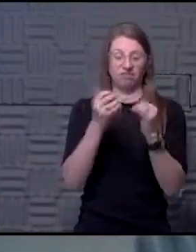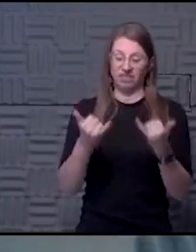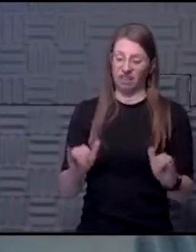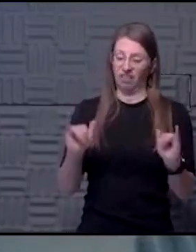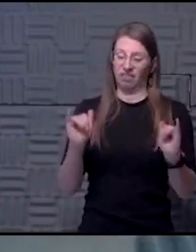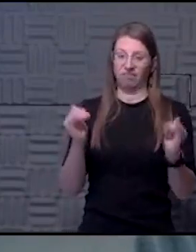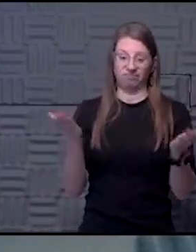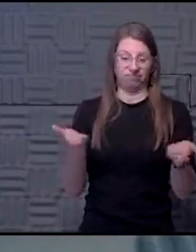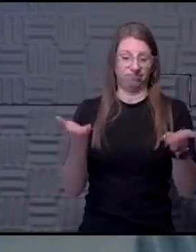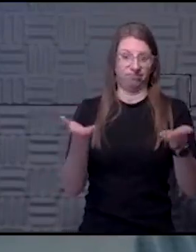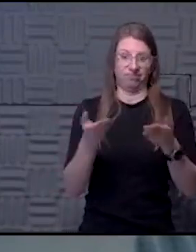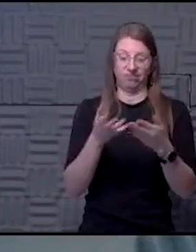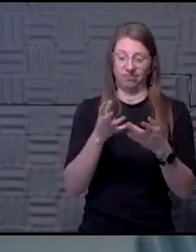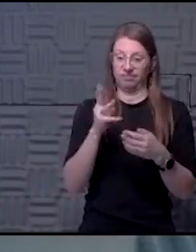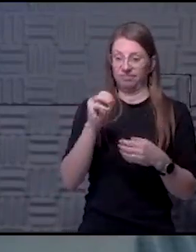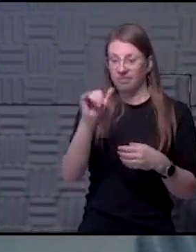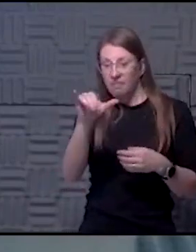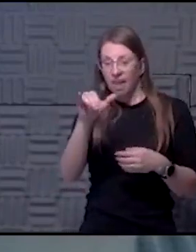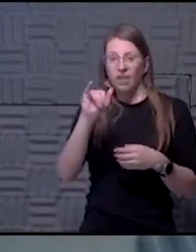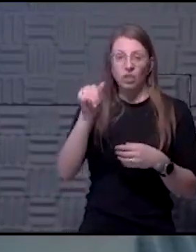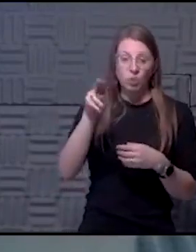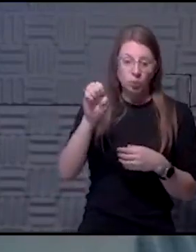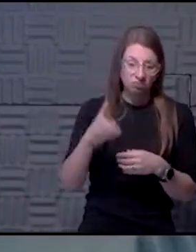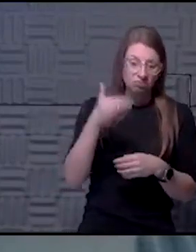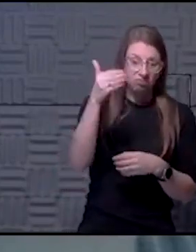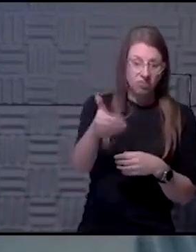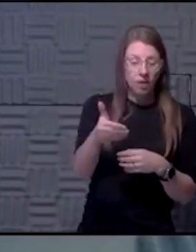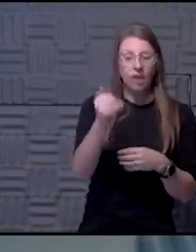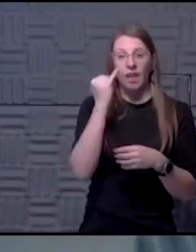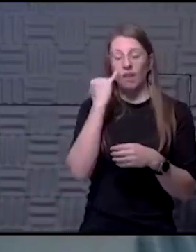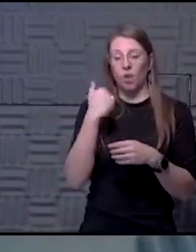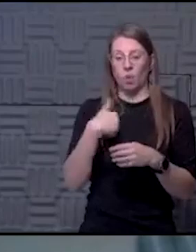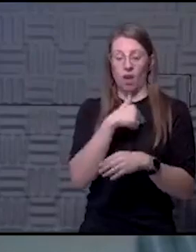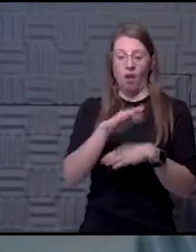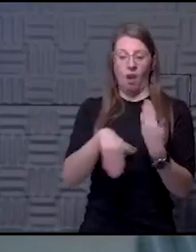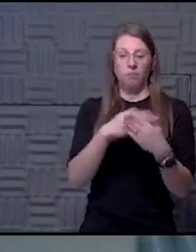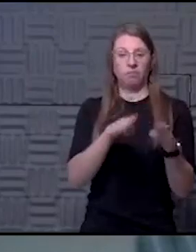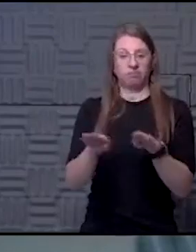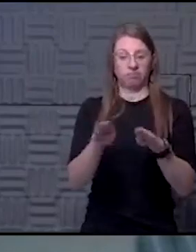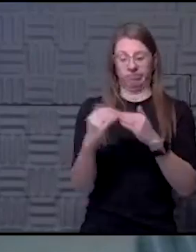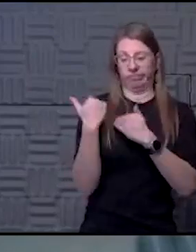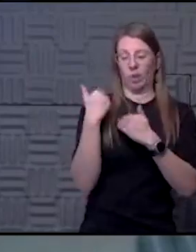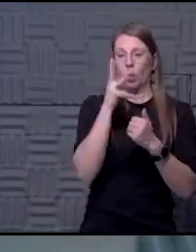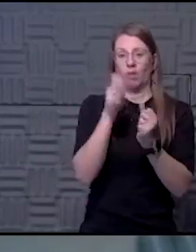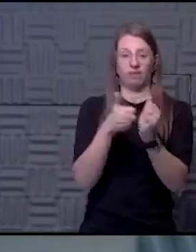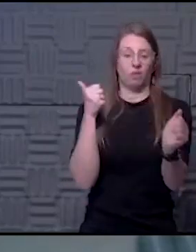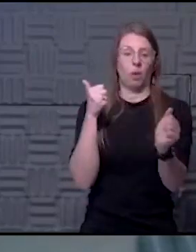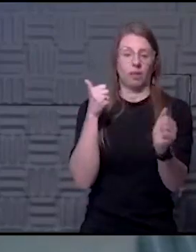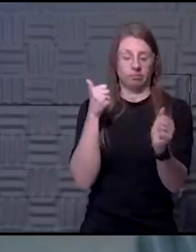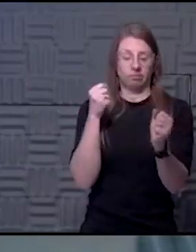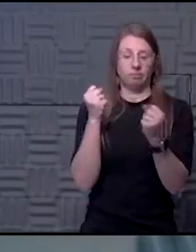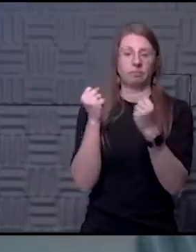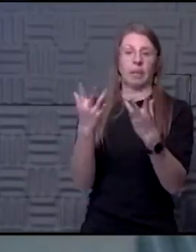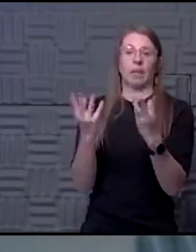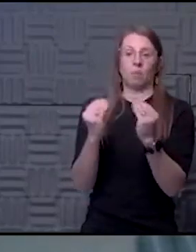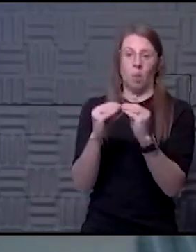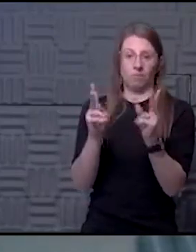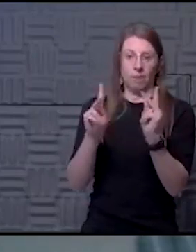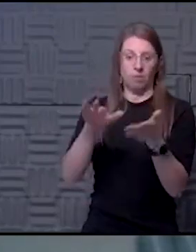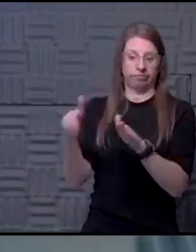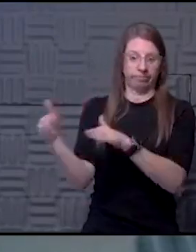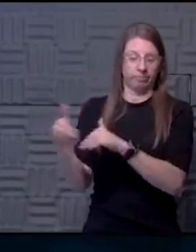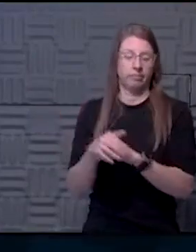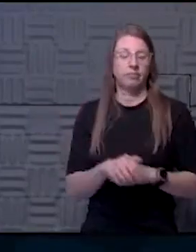to make plans that are going to be responsible ones. And if we all just do it right, we'll make sure that we avoid excess deaths and we'll be in a better place long